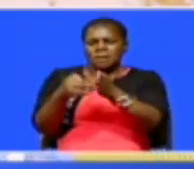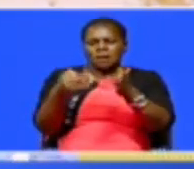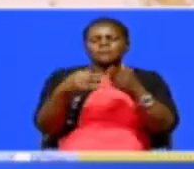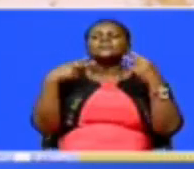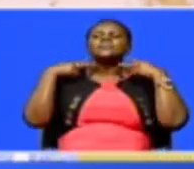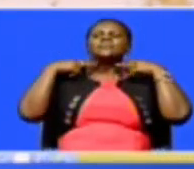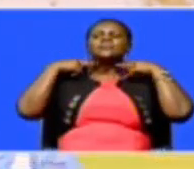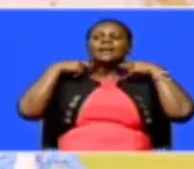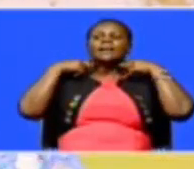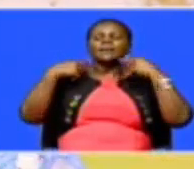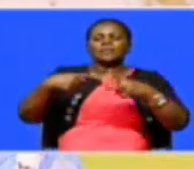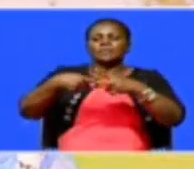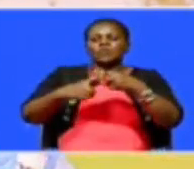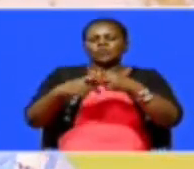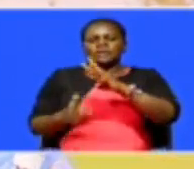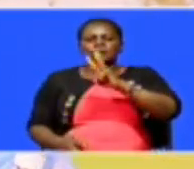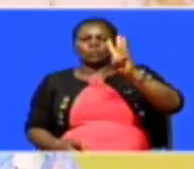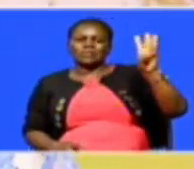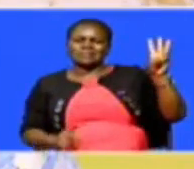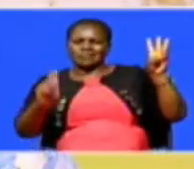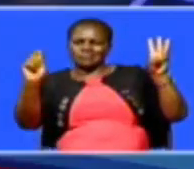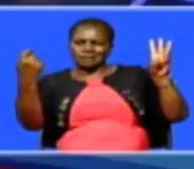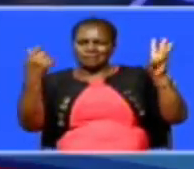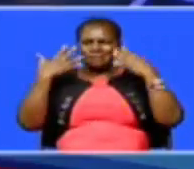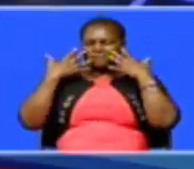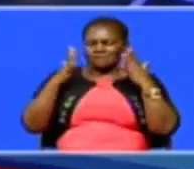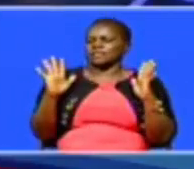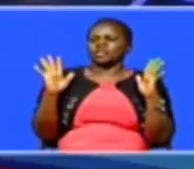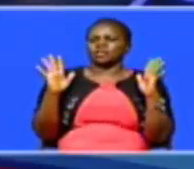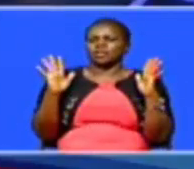Western Kenya are completed. Kiongozi wa